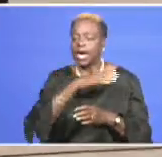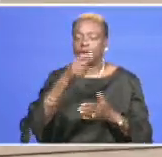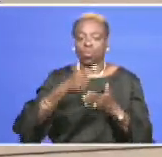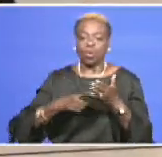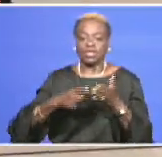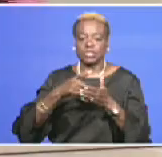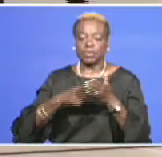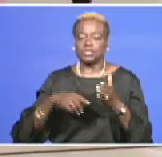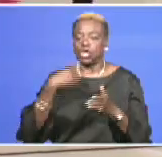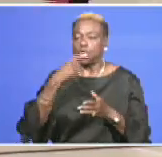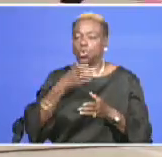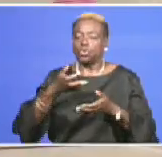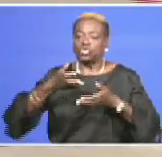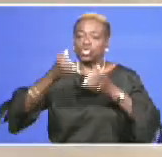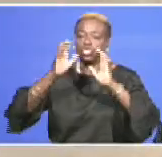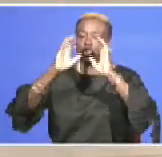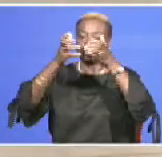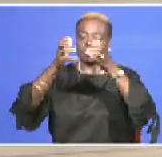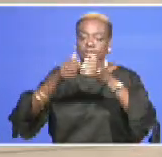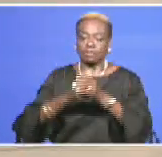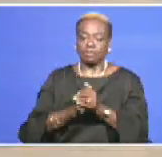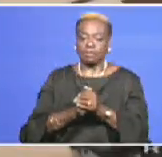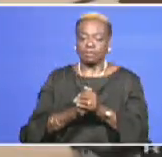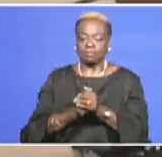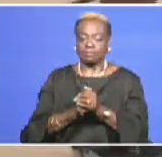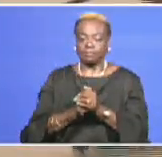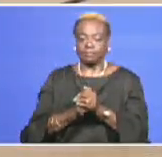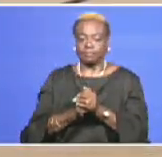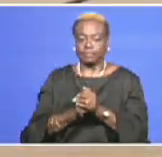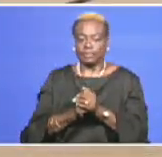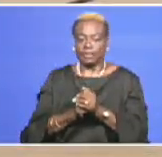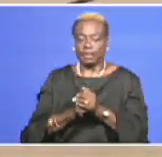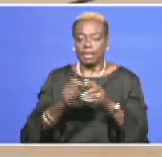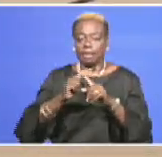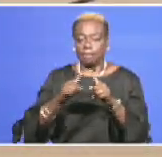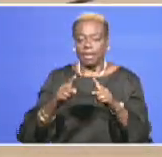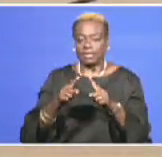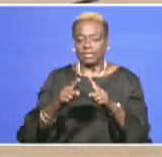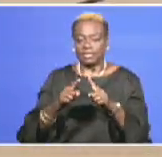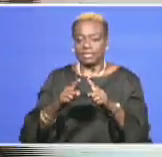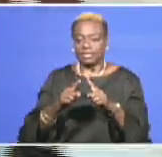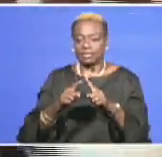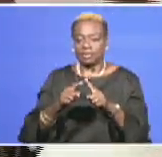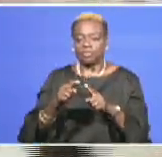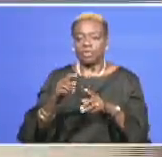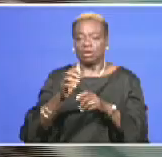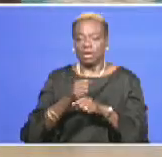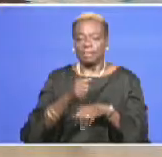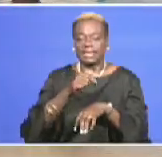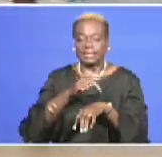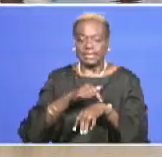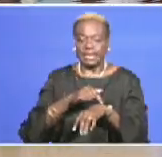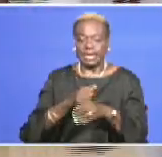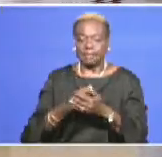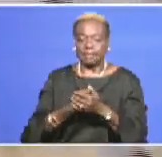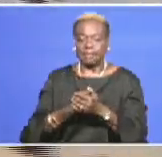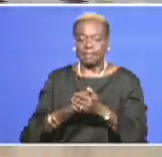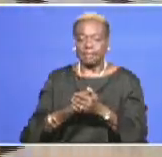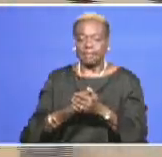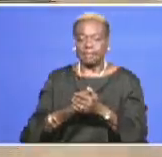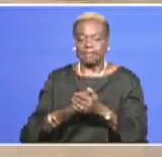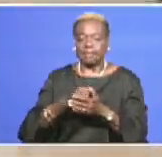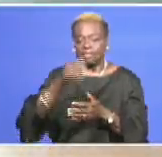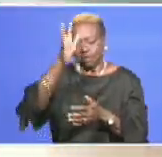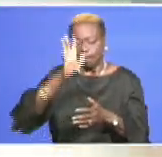was a shooter versus a guy who could score, who was a banger, you know. But we figured that out as time went along. Those guys shot the ball pretty